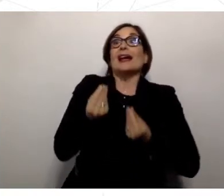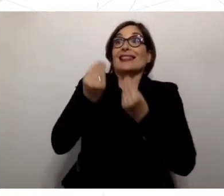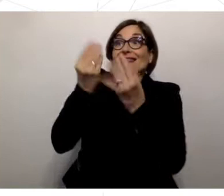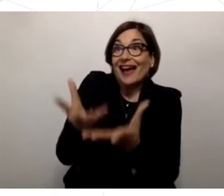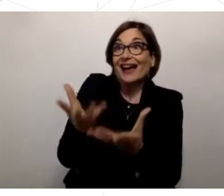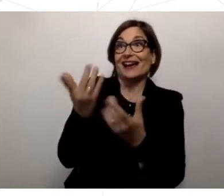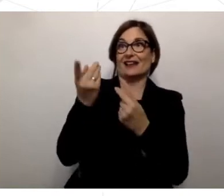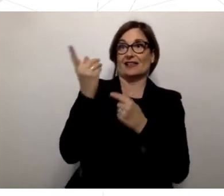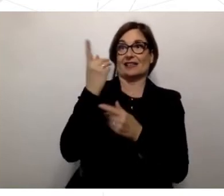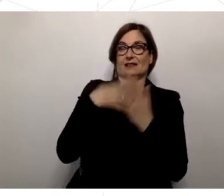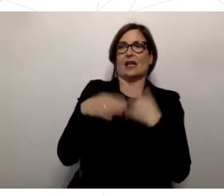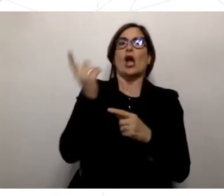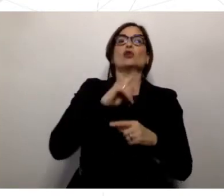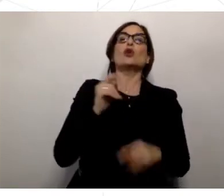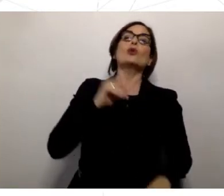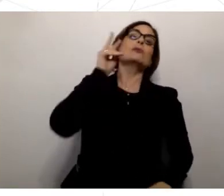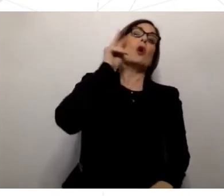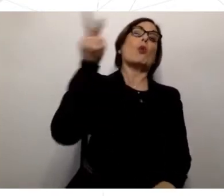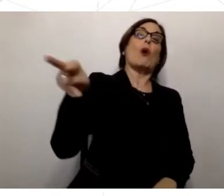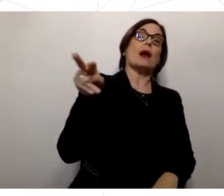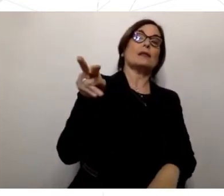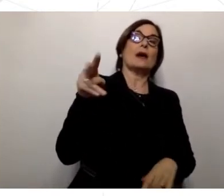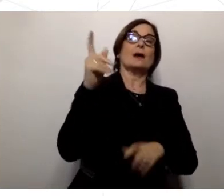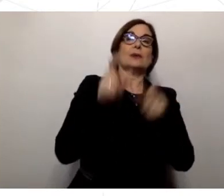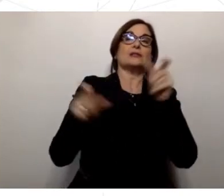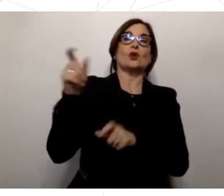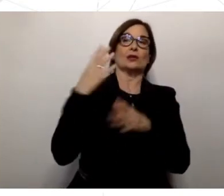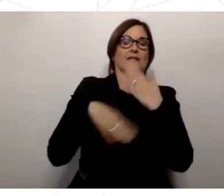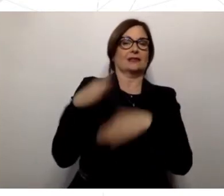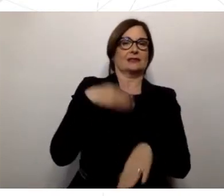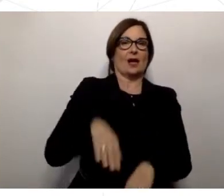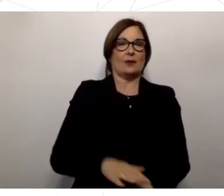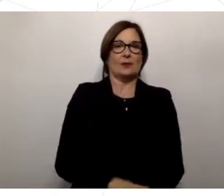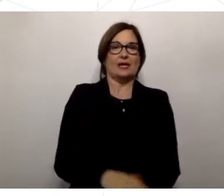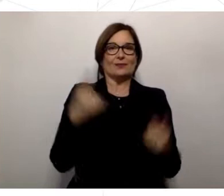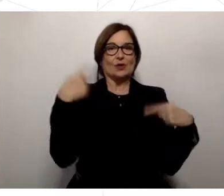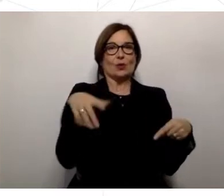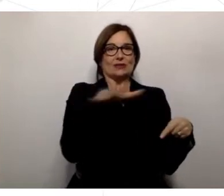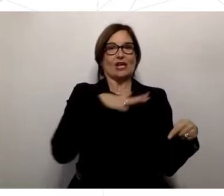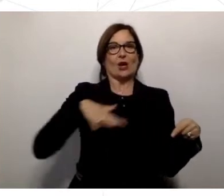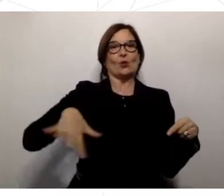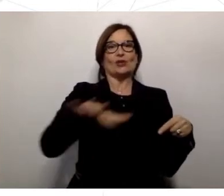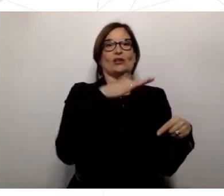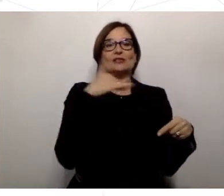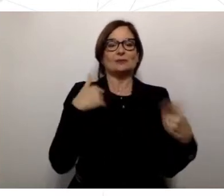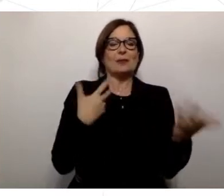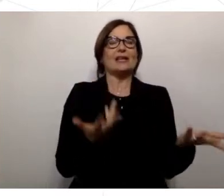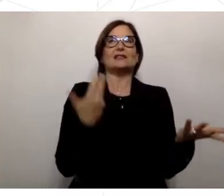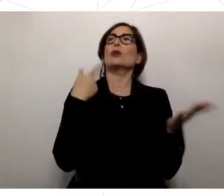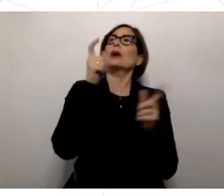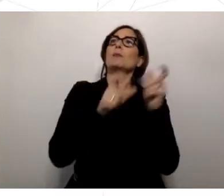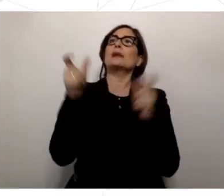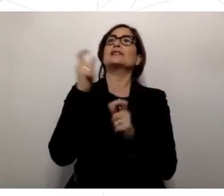for people with disabilities, not about people with disabilities. So this is a gathering space